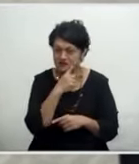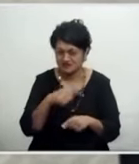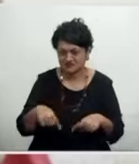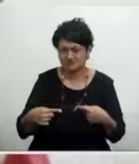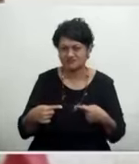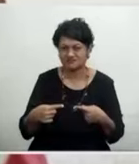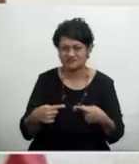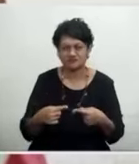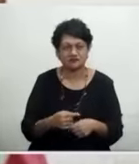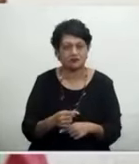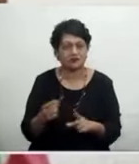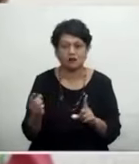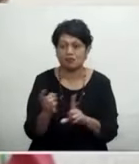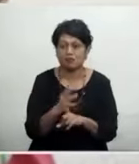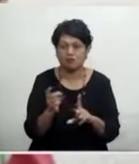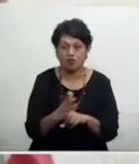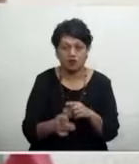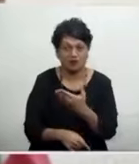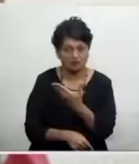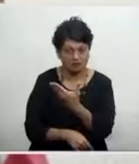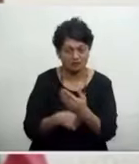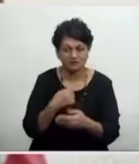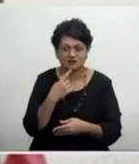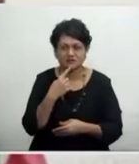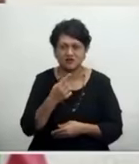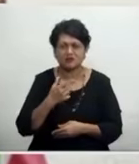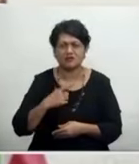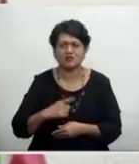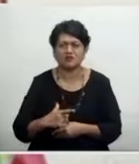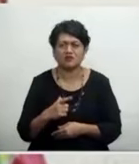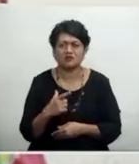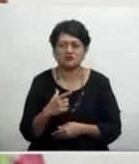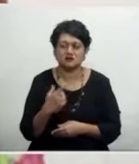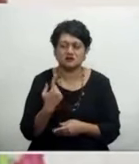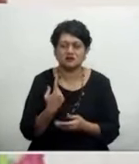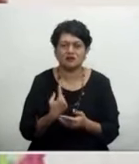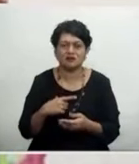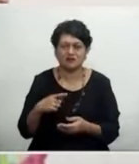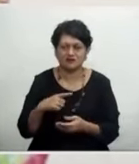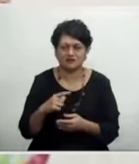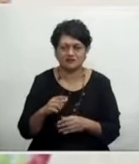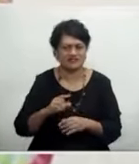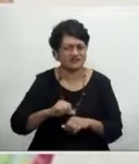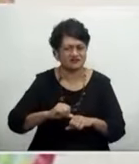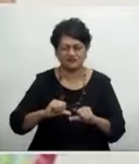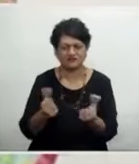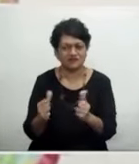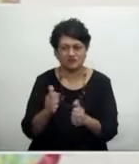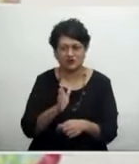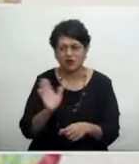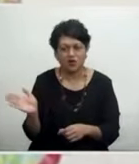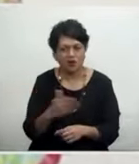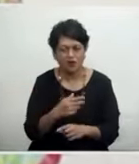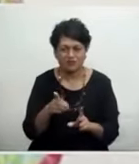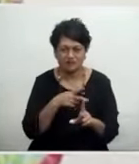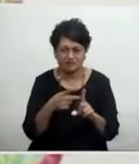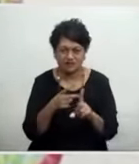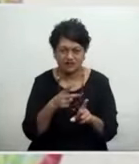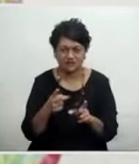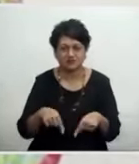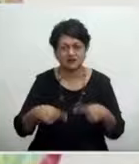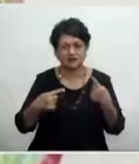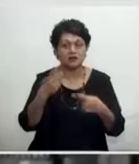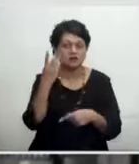region. This is very important because this is about ending all forms of violence against women and girls, which is